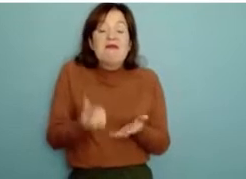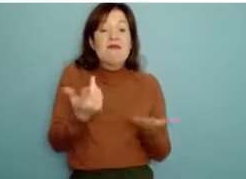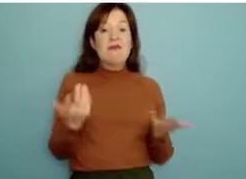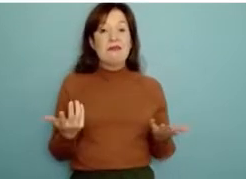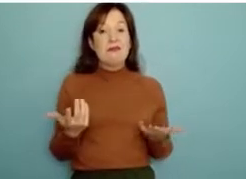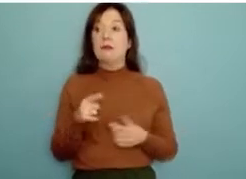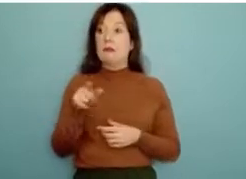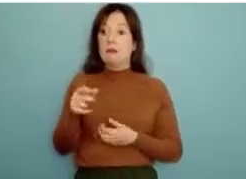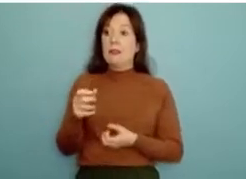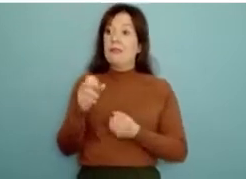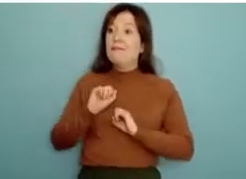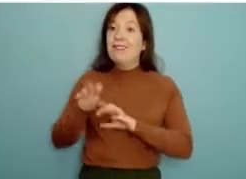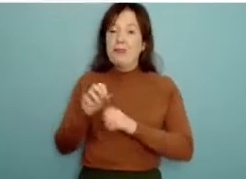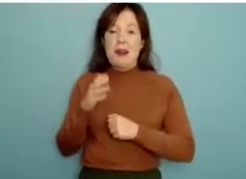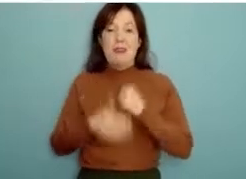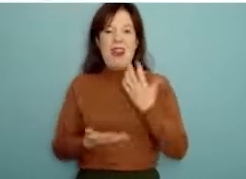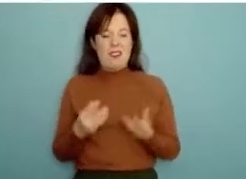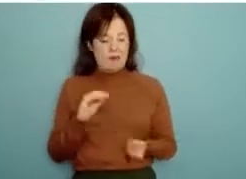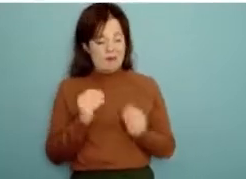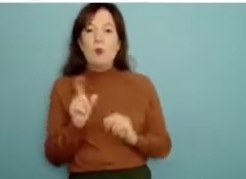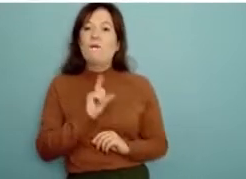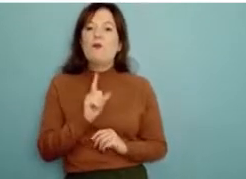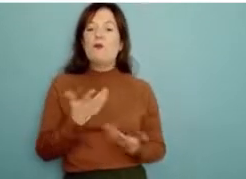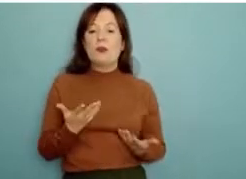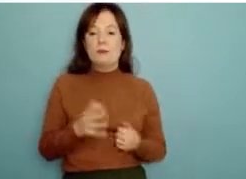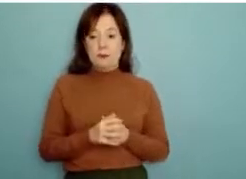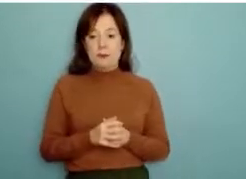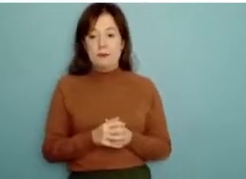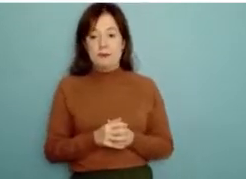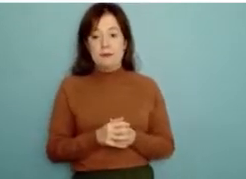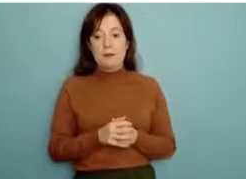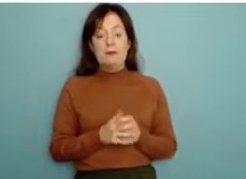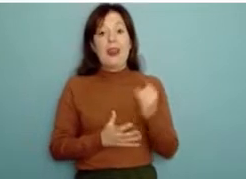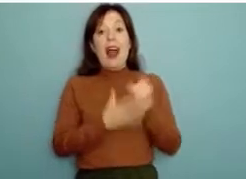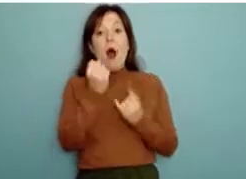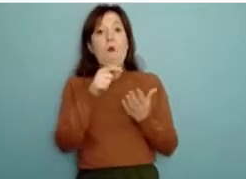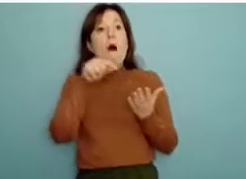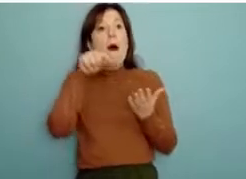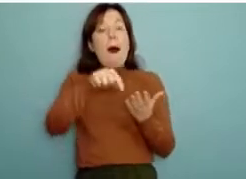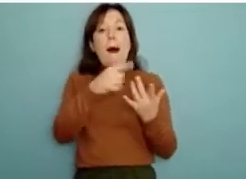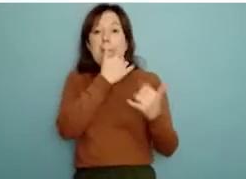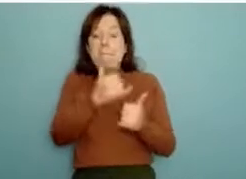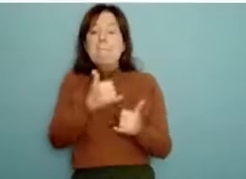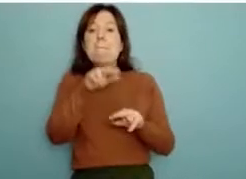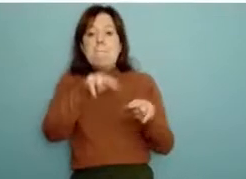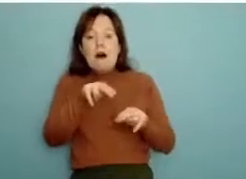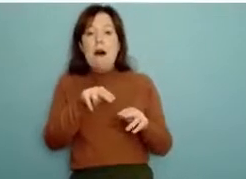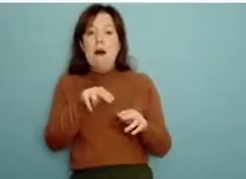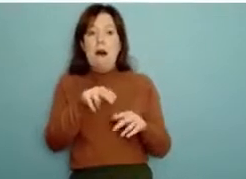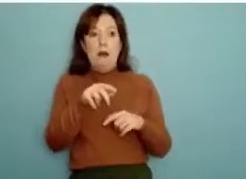often the culture of routine outcome measures can be negative, which of course then can breed